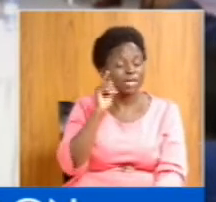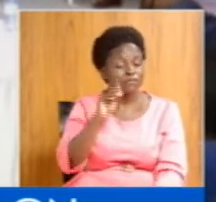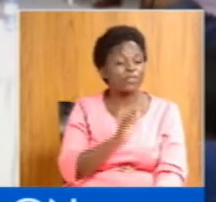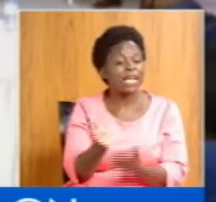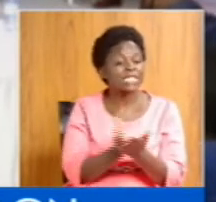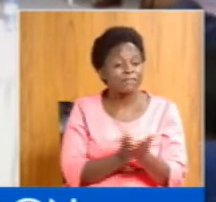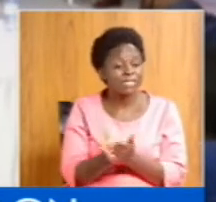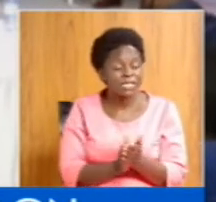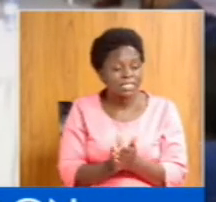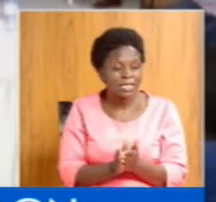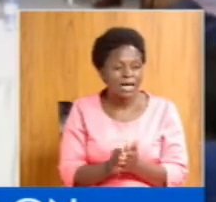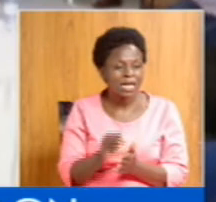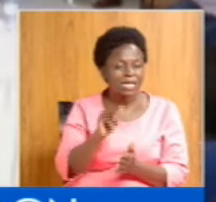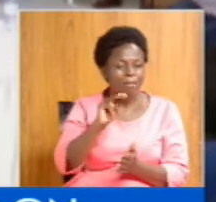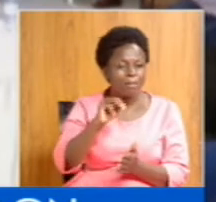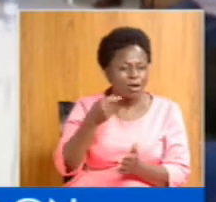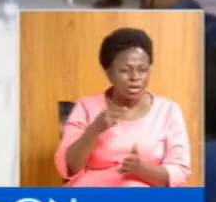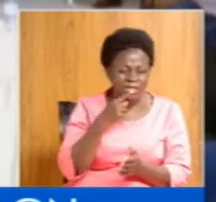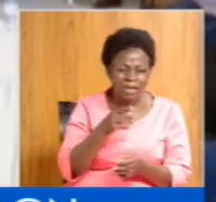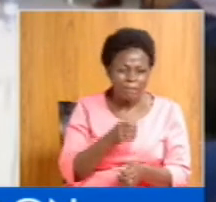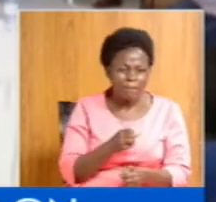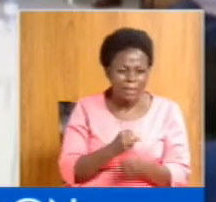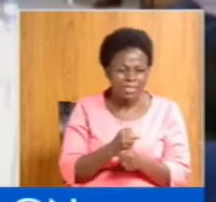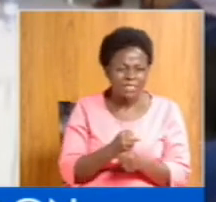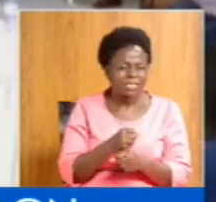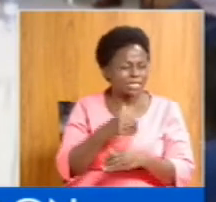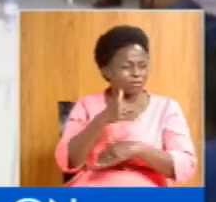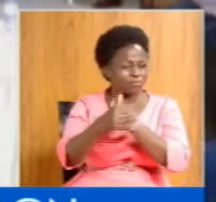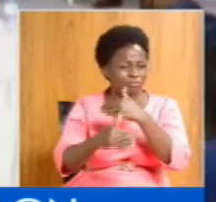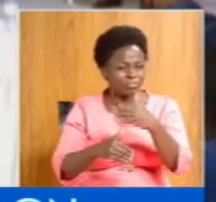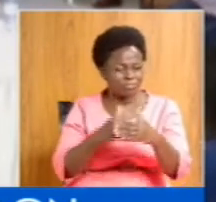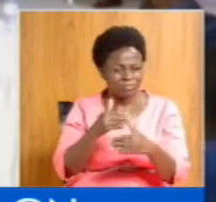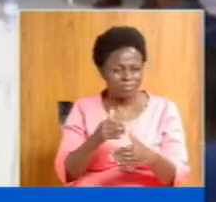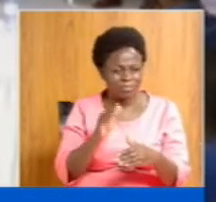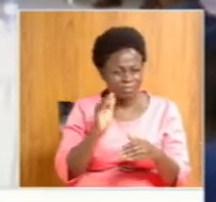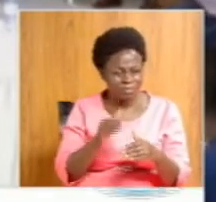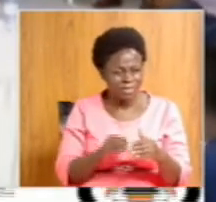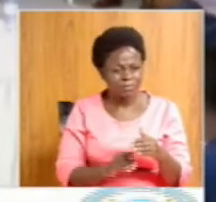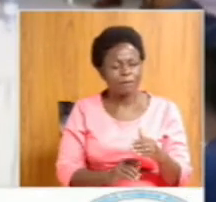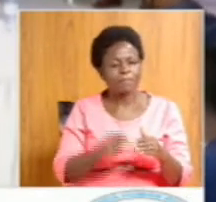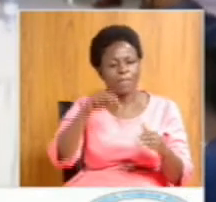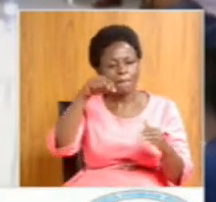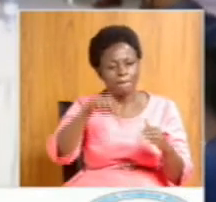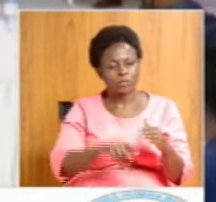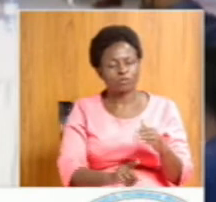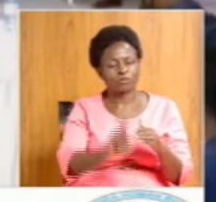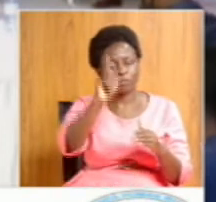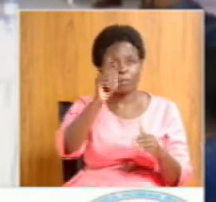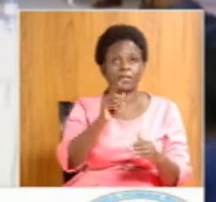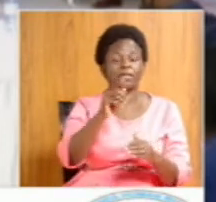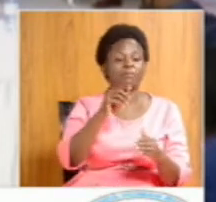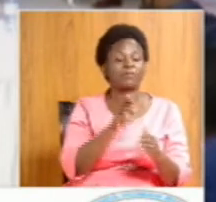services and Margaret Happy you say budgeting and planning processes ideally supposed to be bottom top approach but the reverse